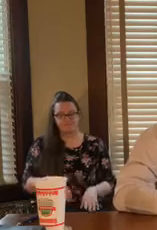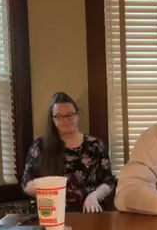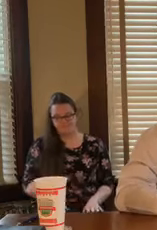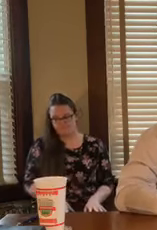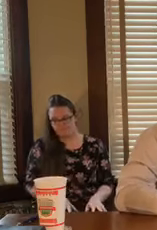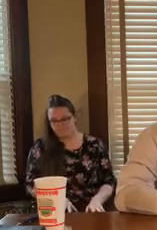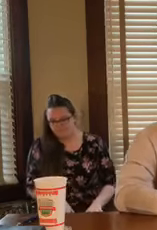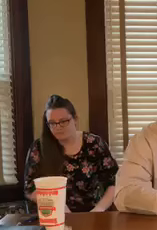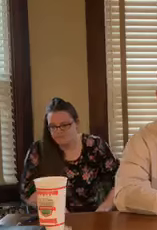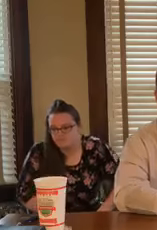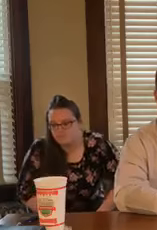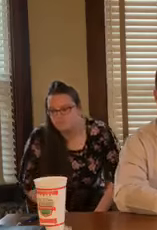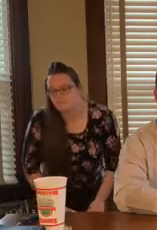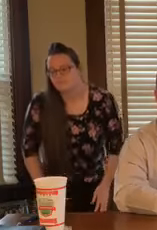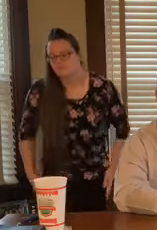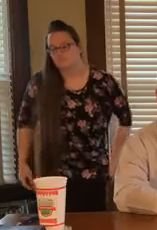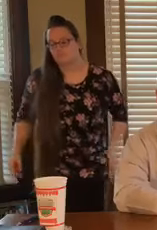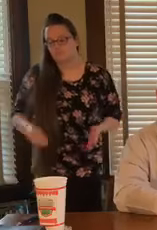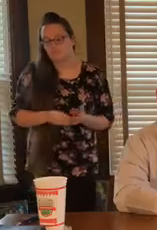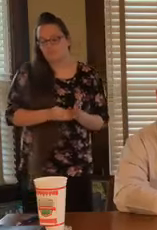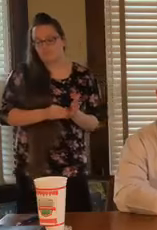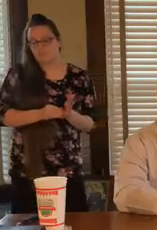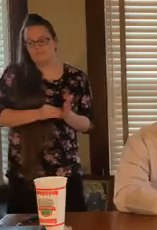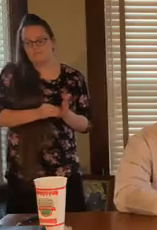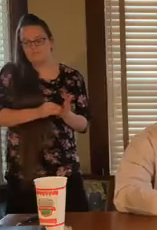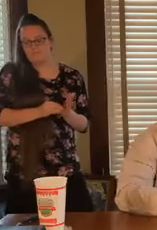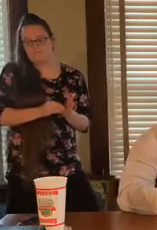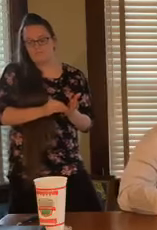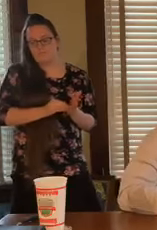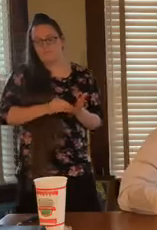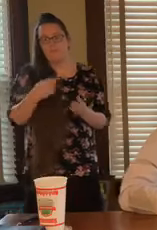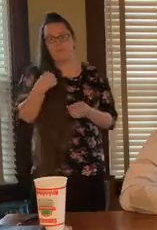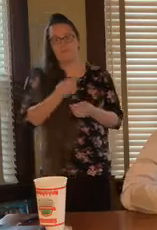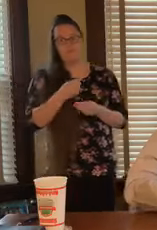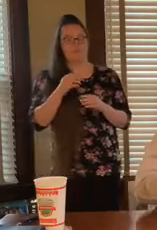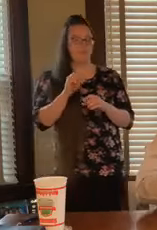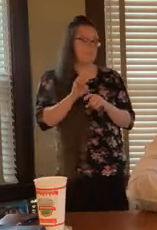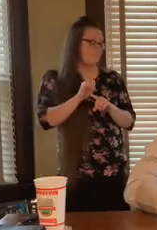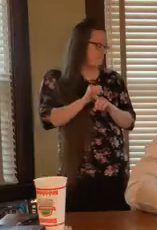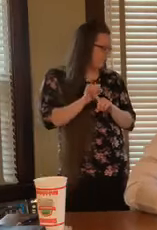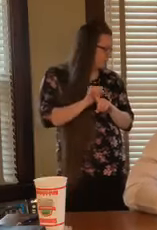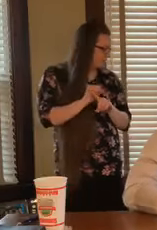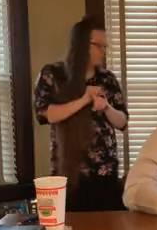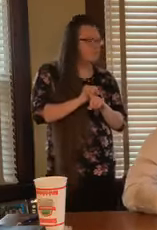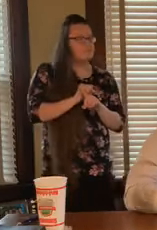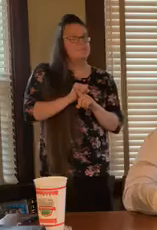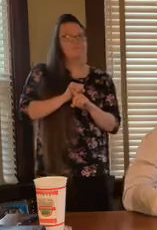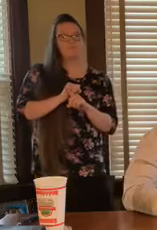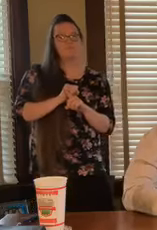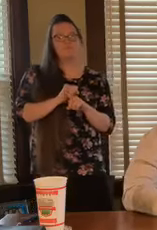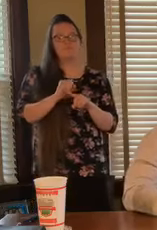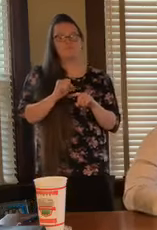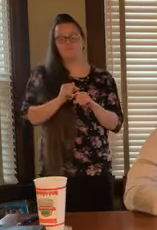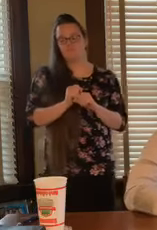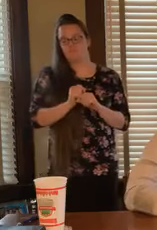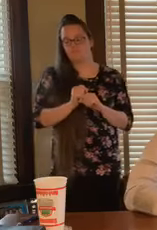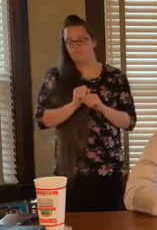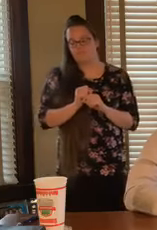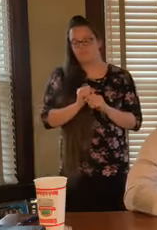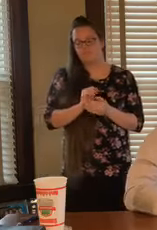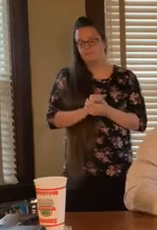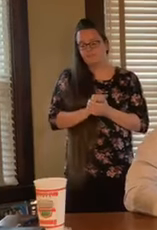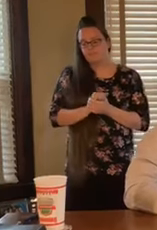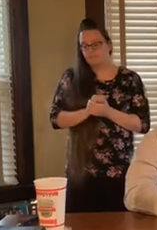up. We've been practicing this song for a while. It's a newer song for us, but many of you will probably know it. Sing along with us if you know